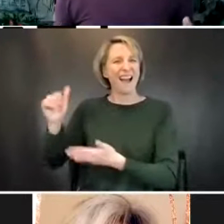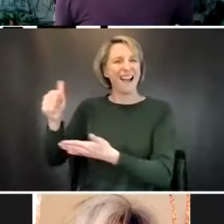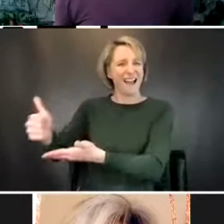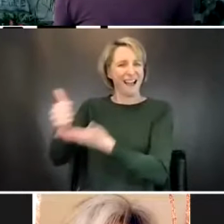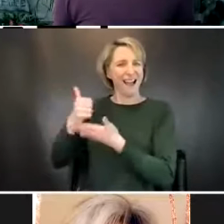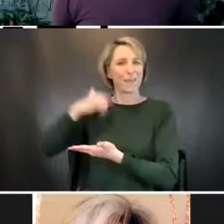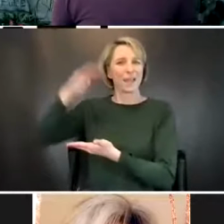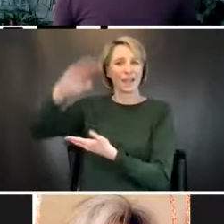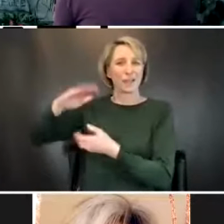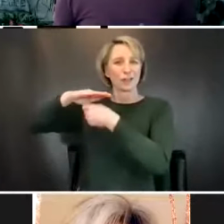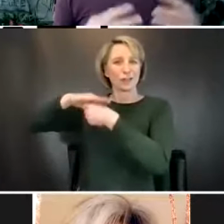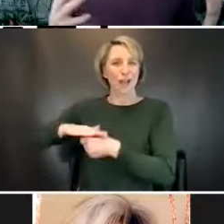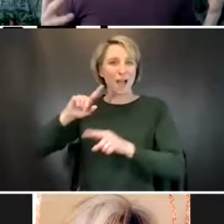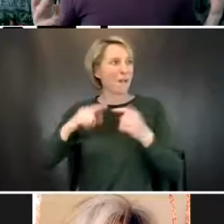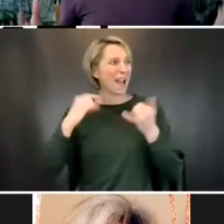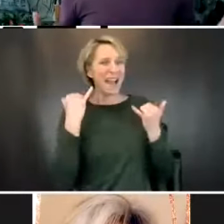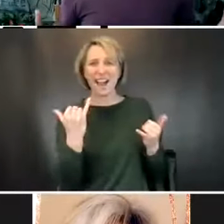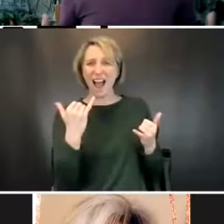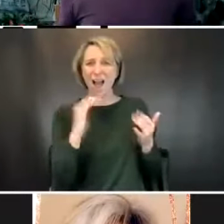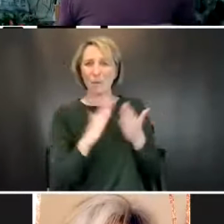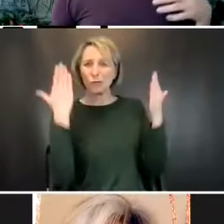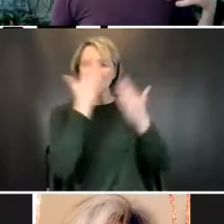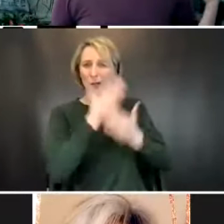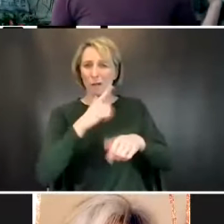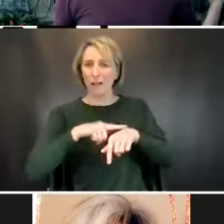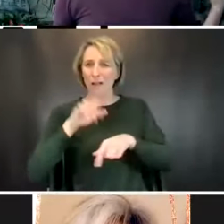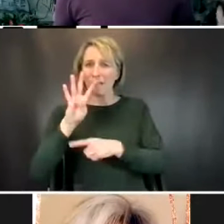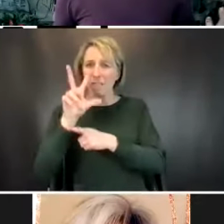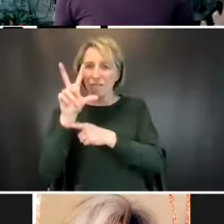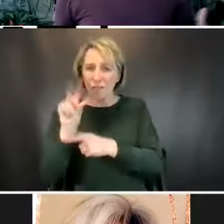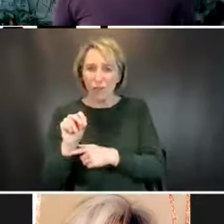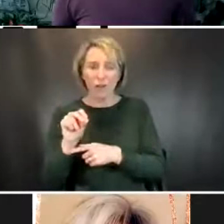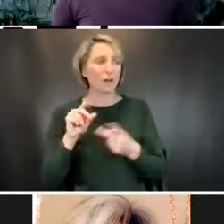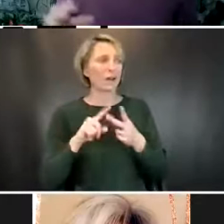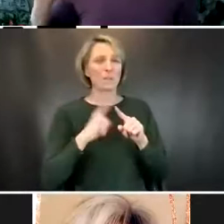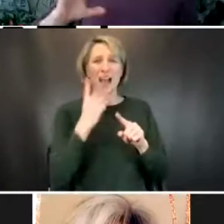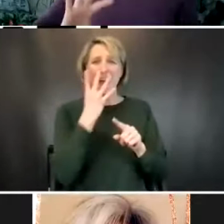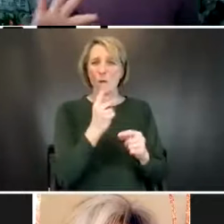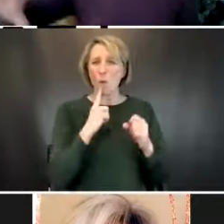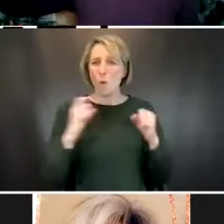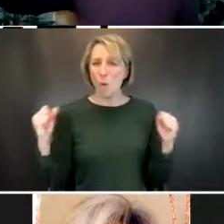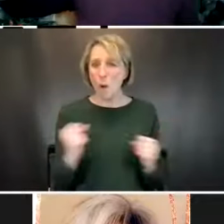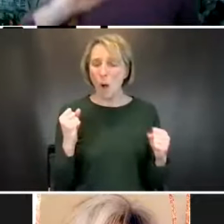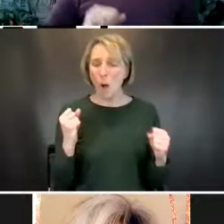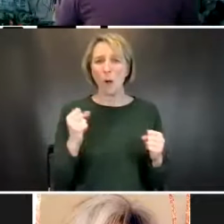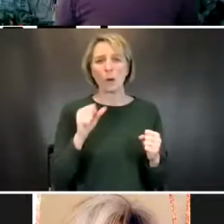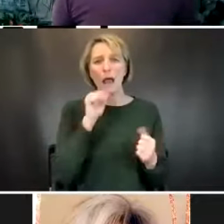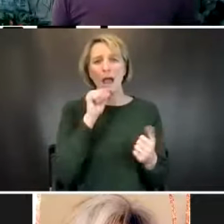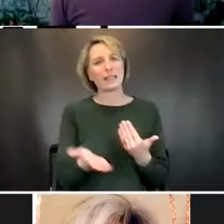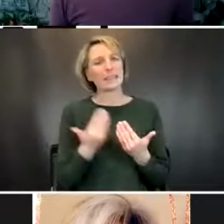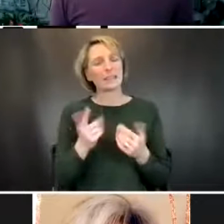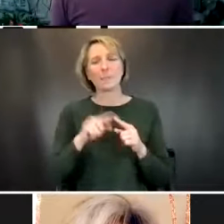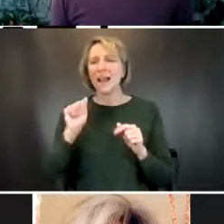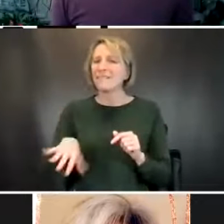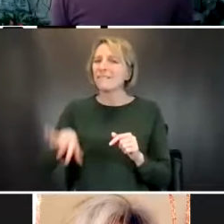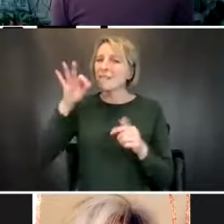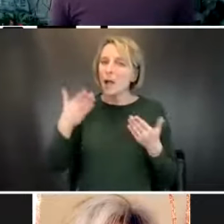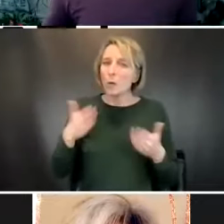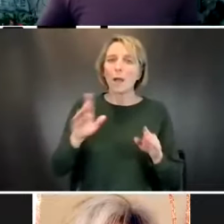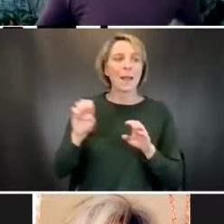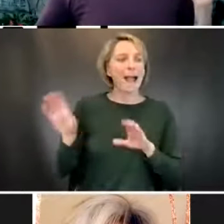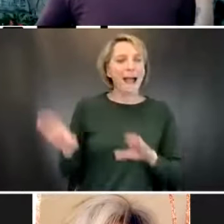20 degrees. So finding other ways to be active and discharge that stress response is really